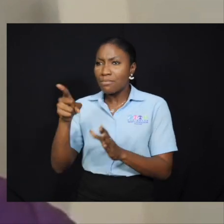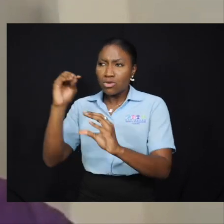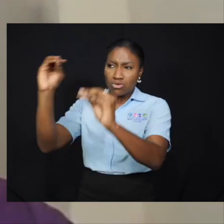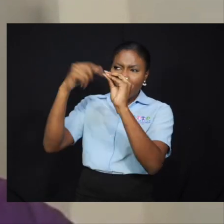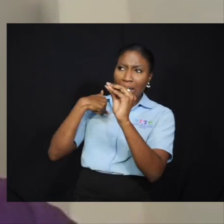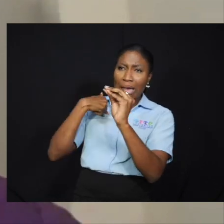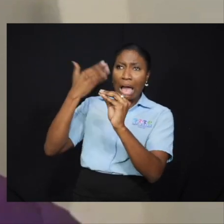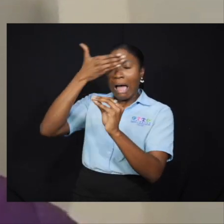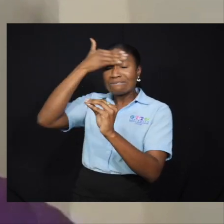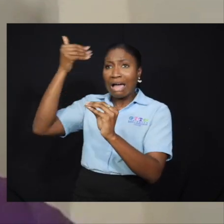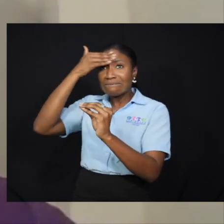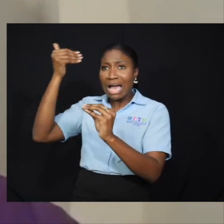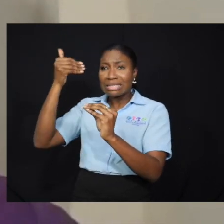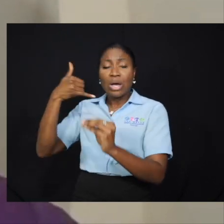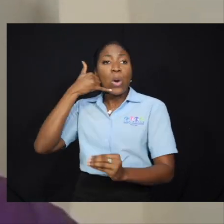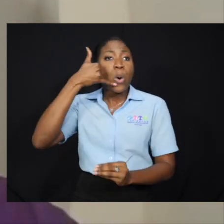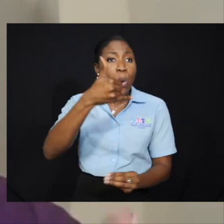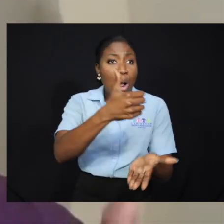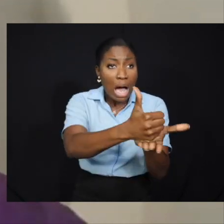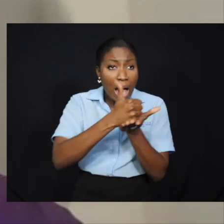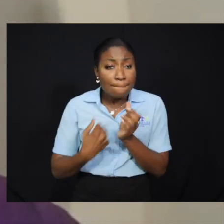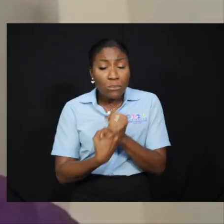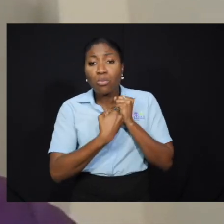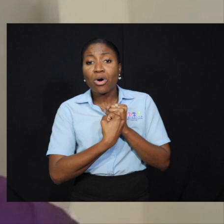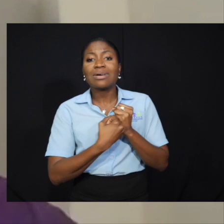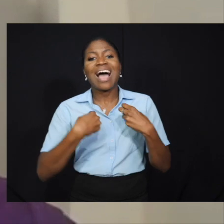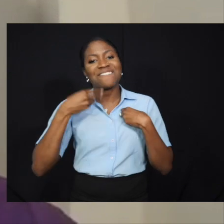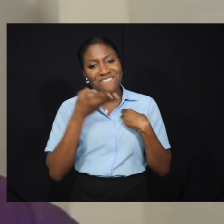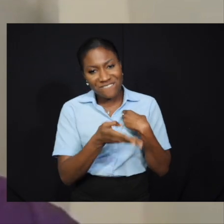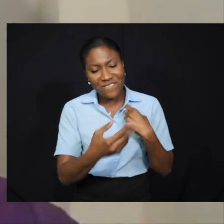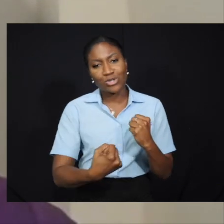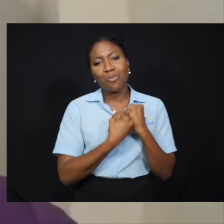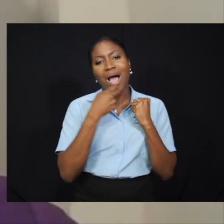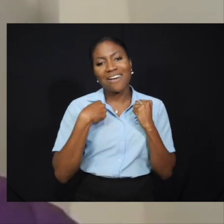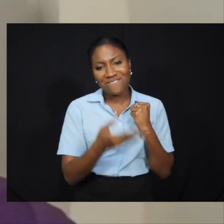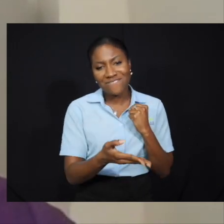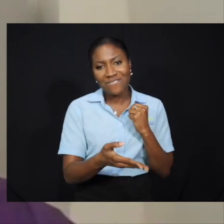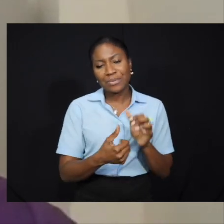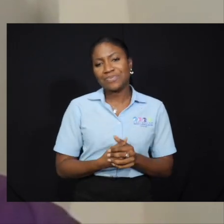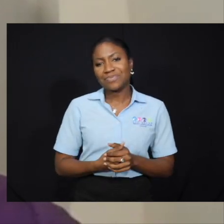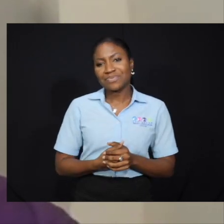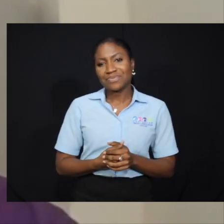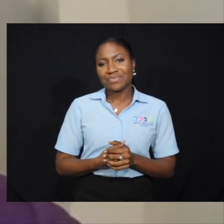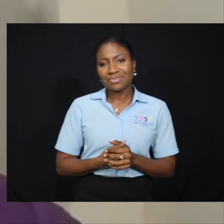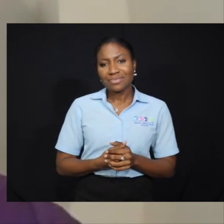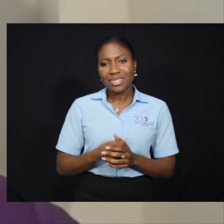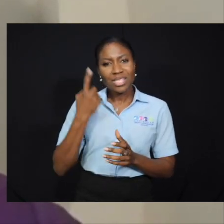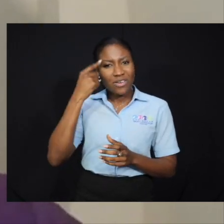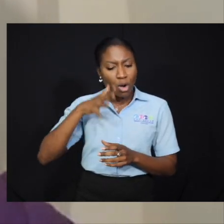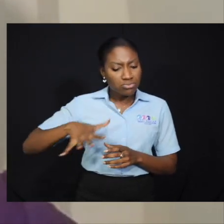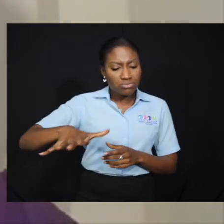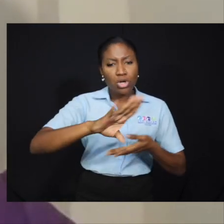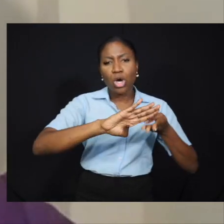you taught me this and I can't remember. Can you help me or walk me through it? So we provide that kind of support. The support has been